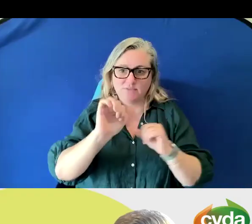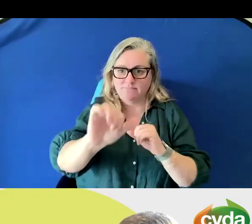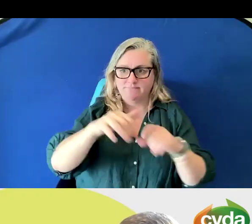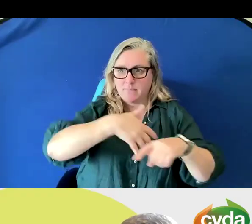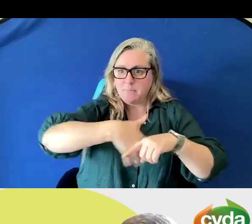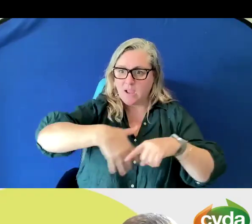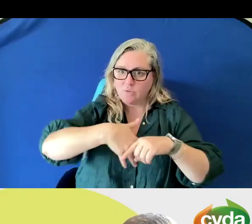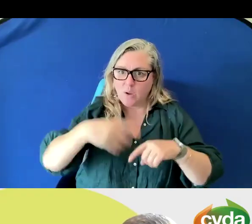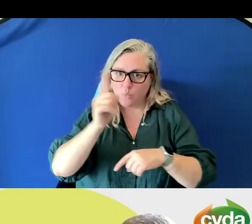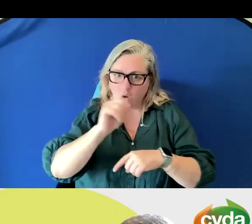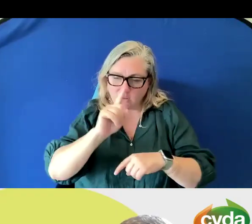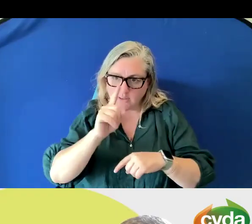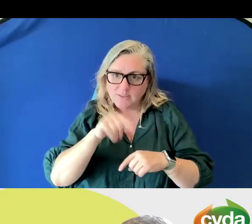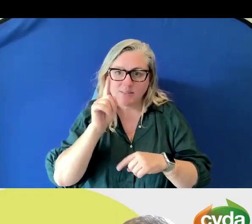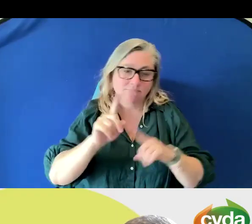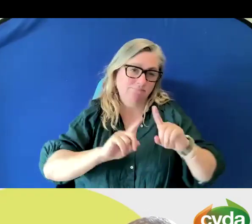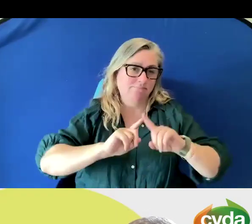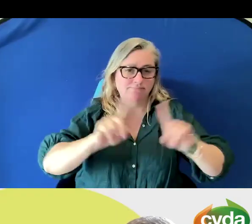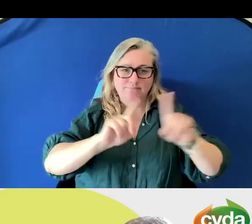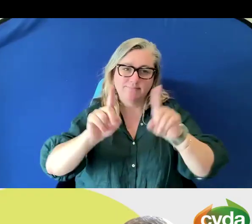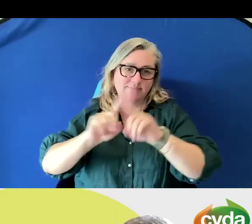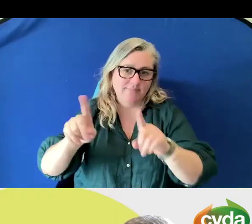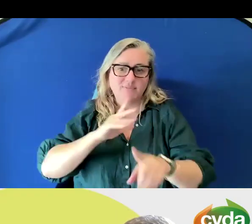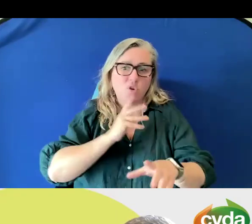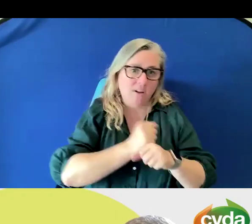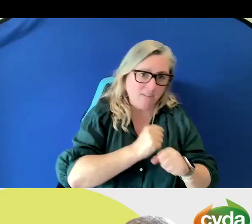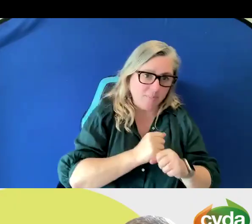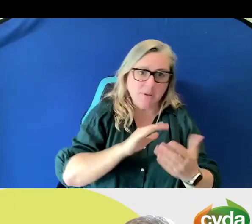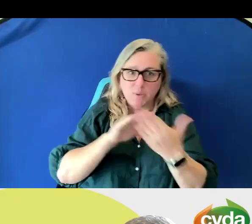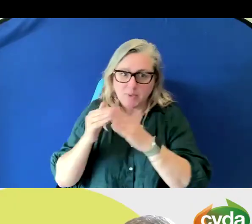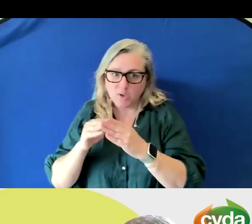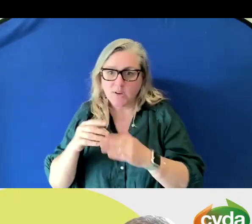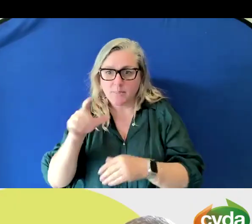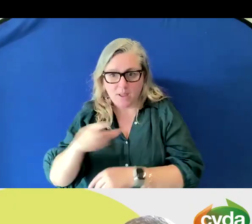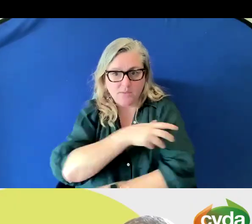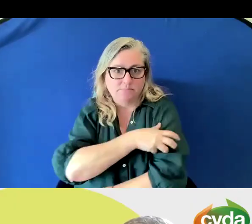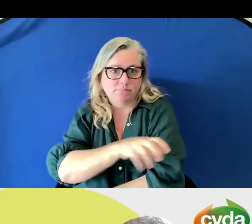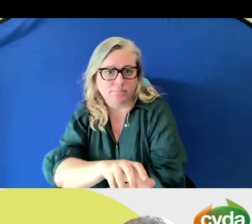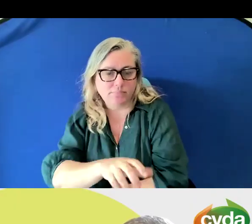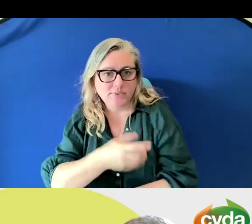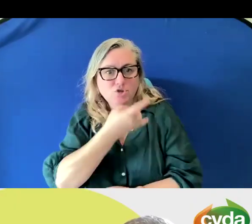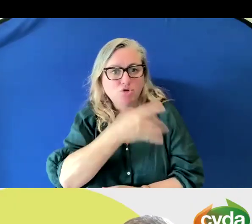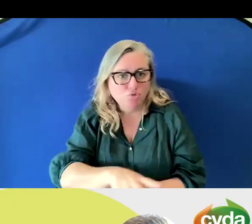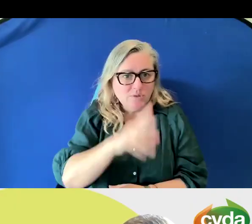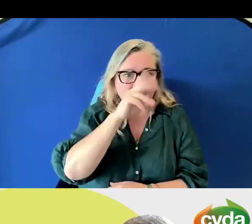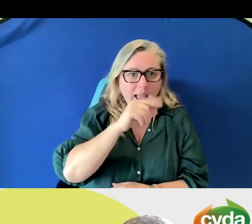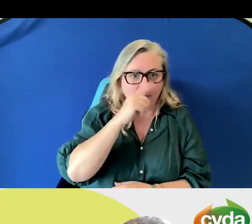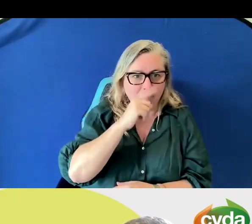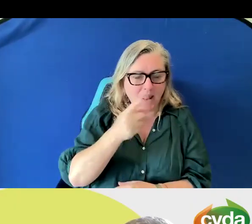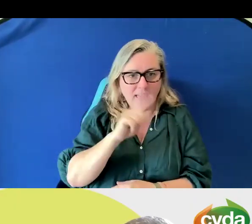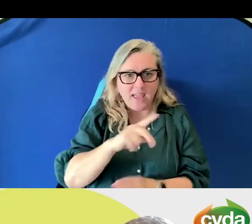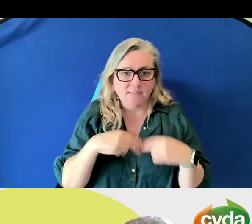has worked in a range of roles across government and community, always with a focus on empowering children, young people, and families.